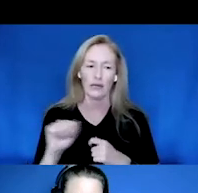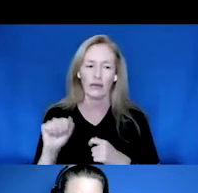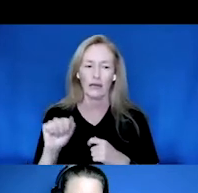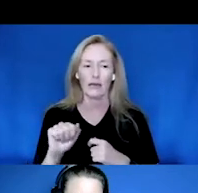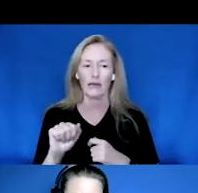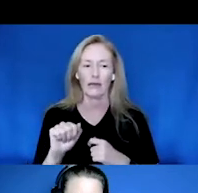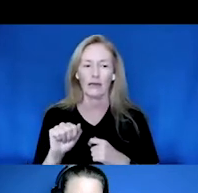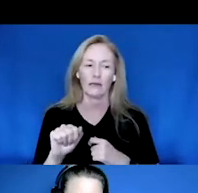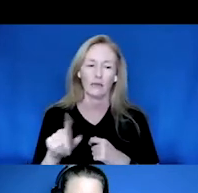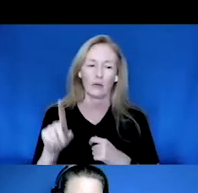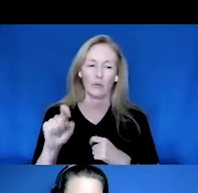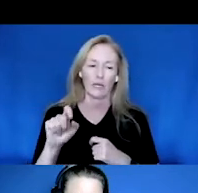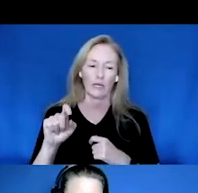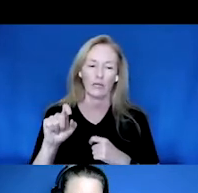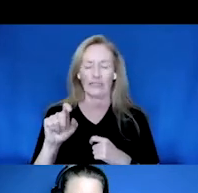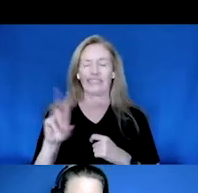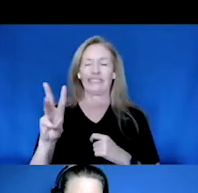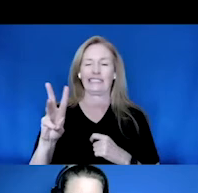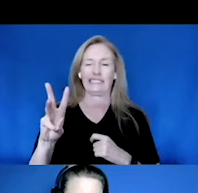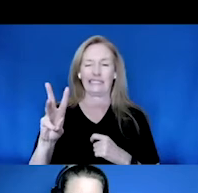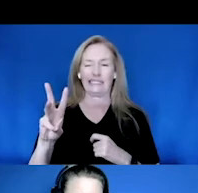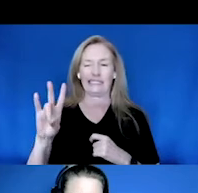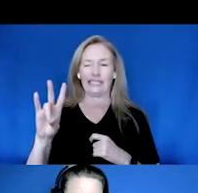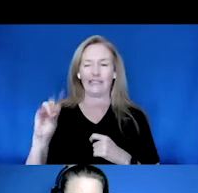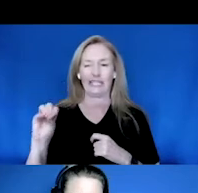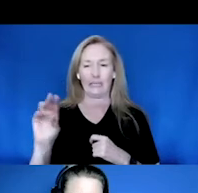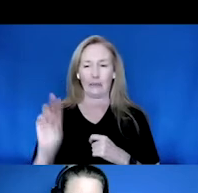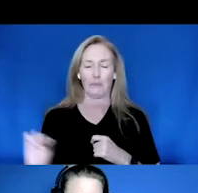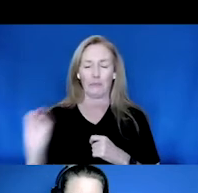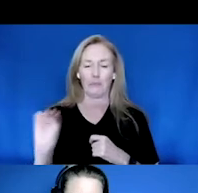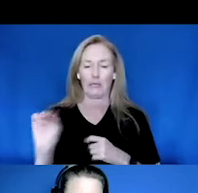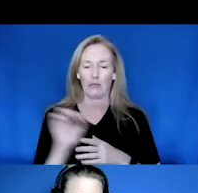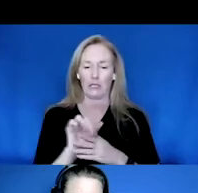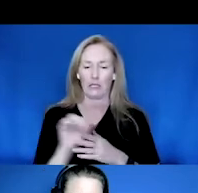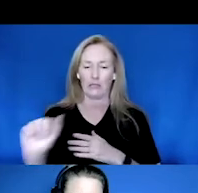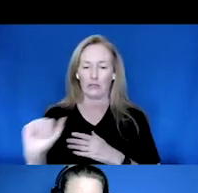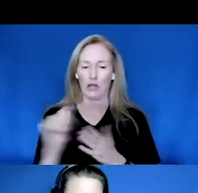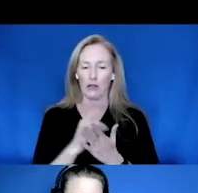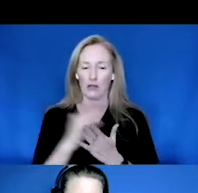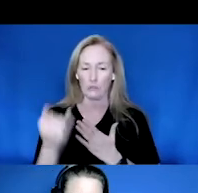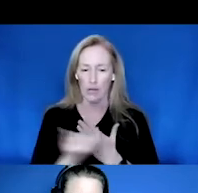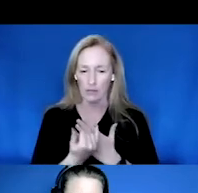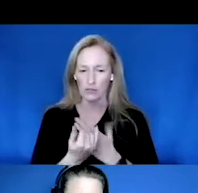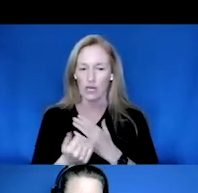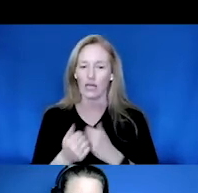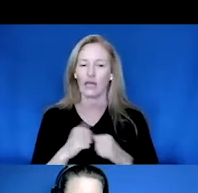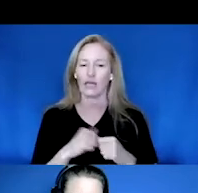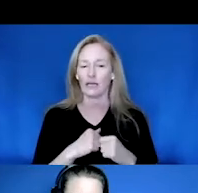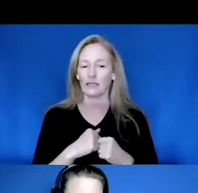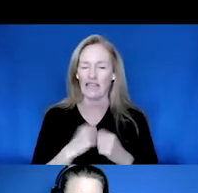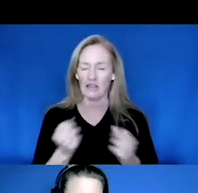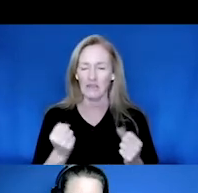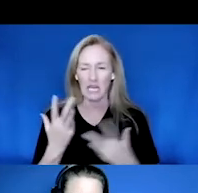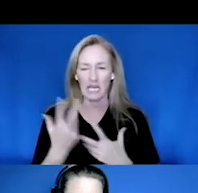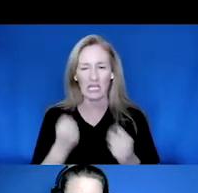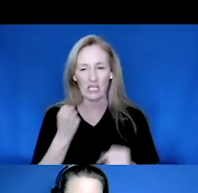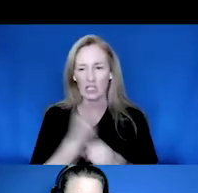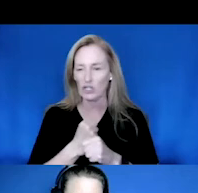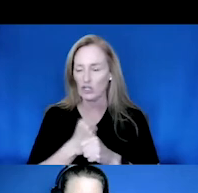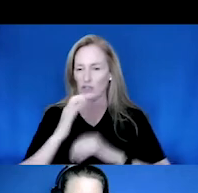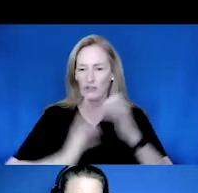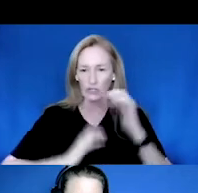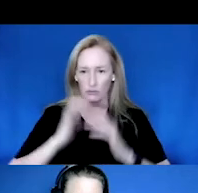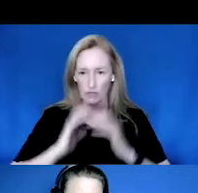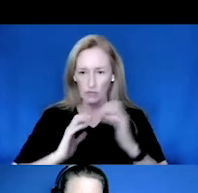in construction. But there's also the replacement of White River and even the Gallup, New